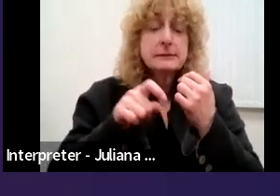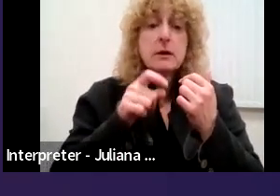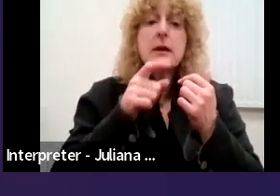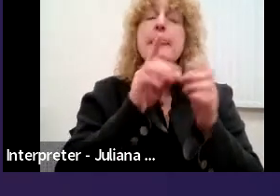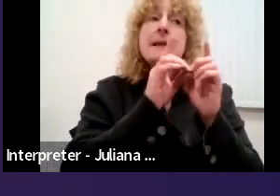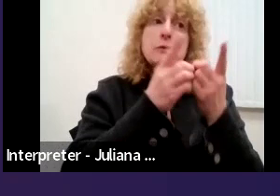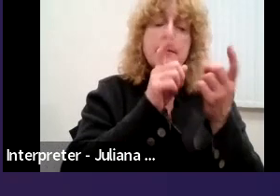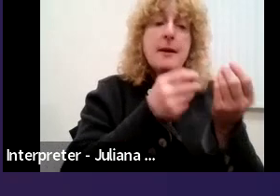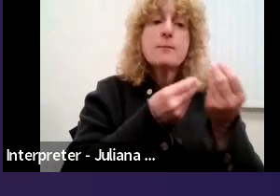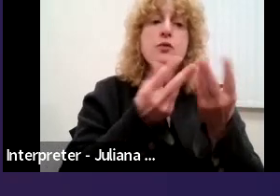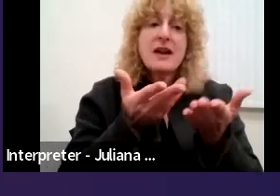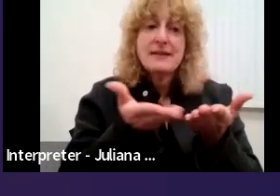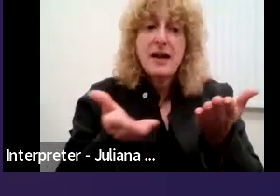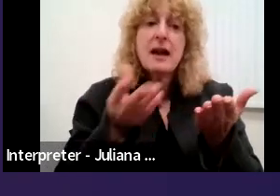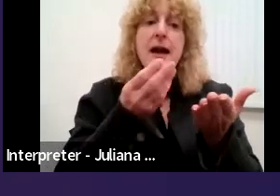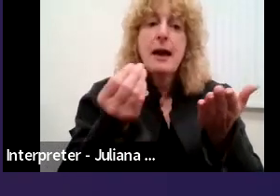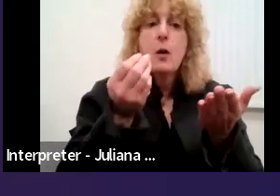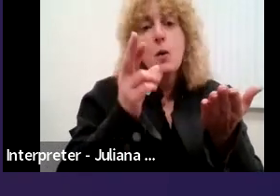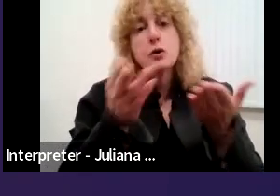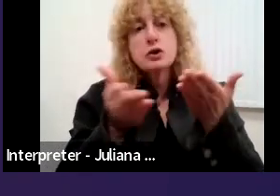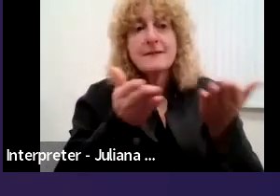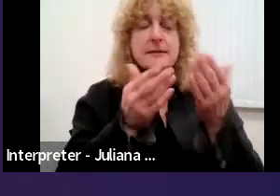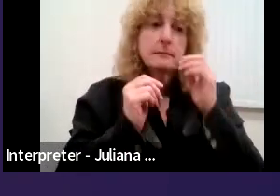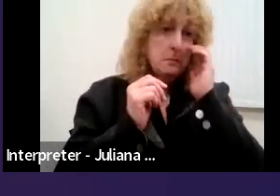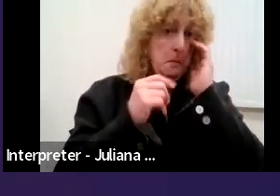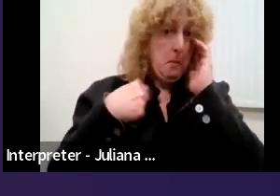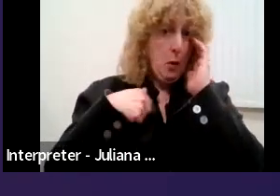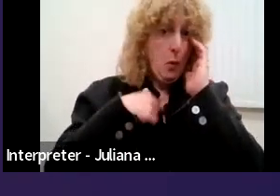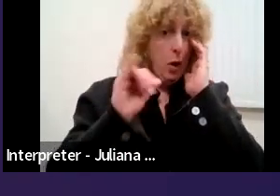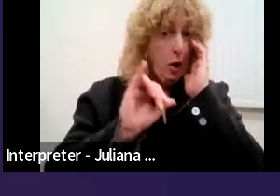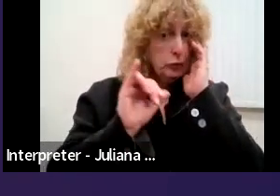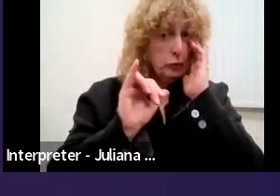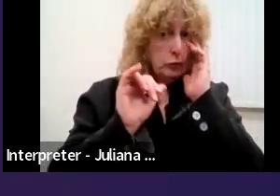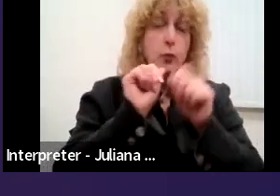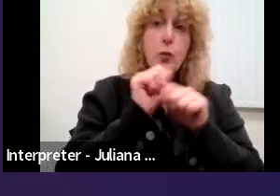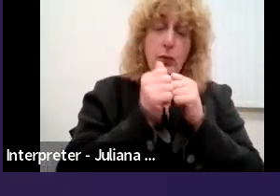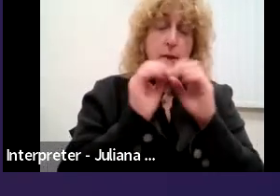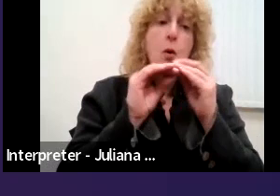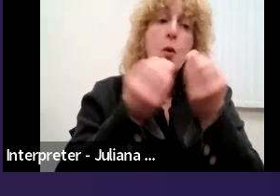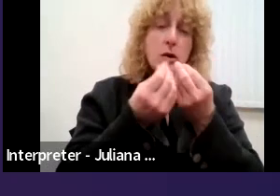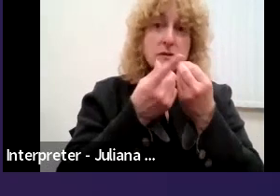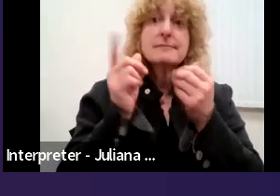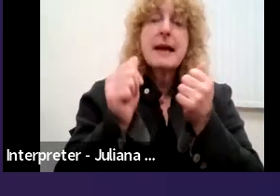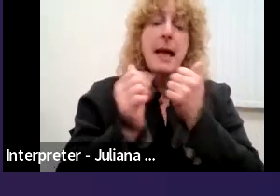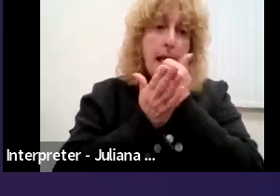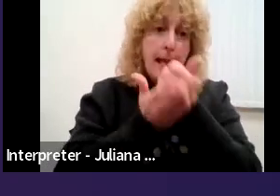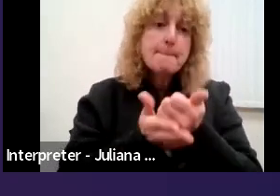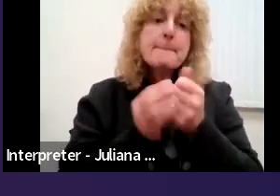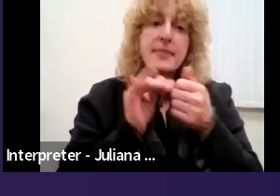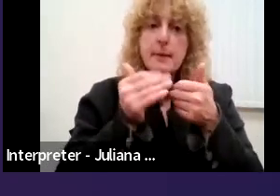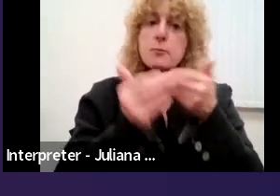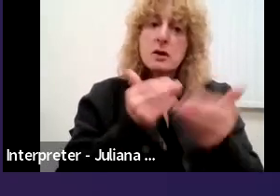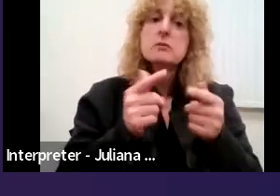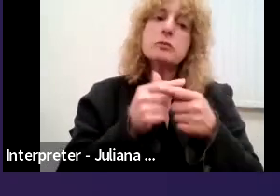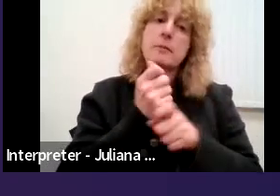the devices and/or services. We do also work with organizations that can help in that process and making sure